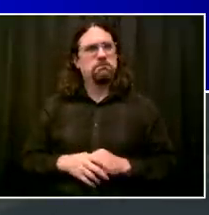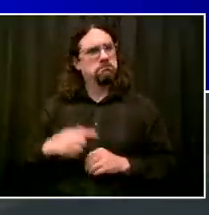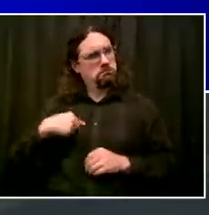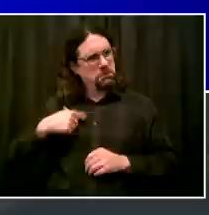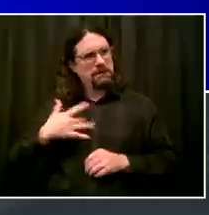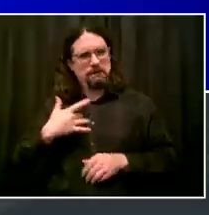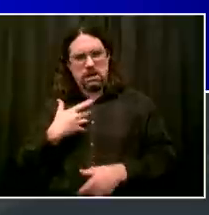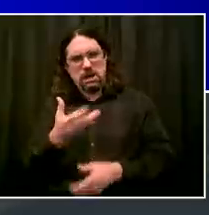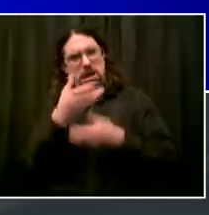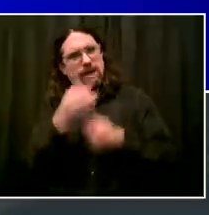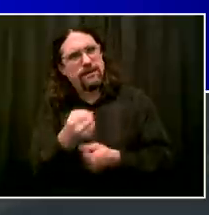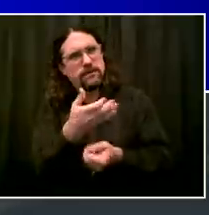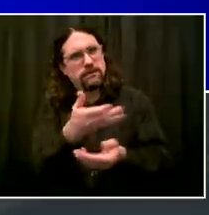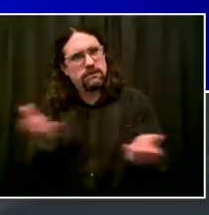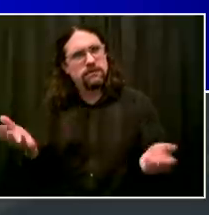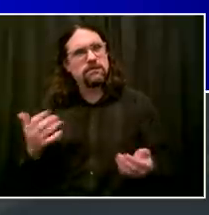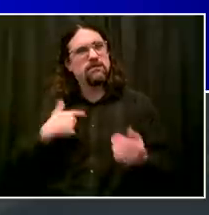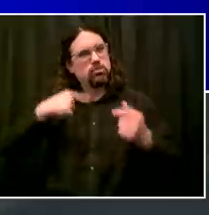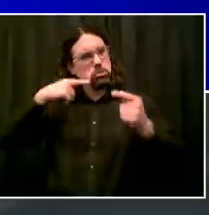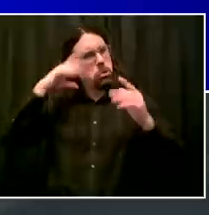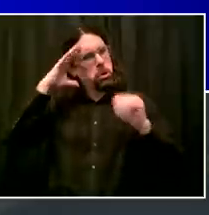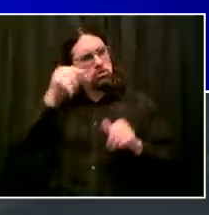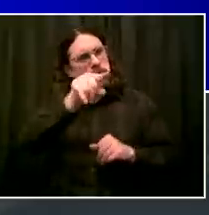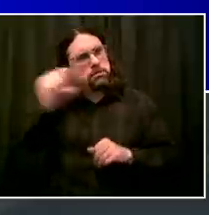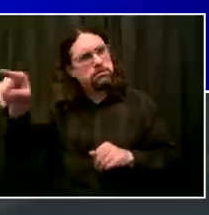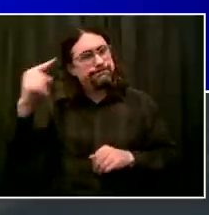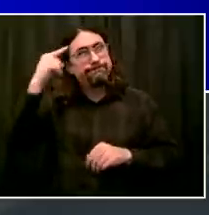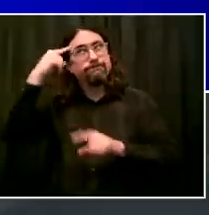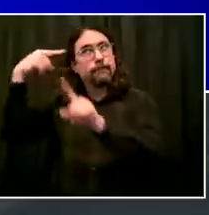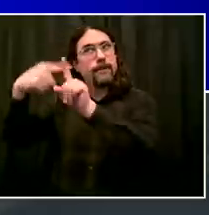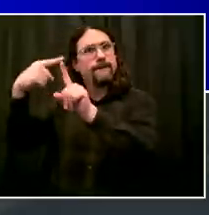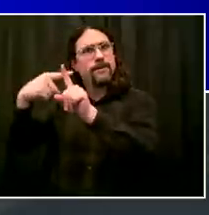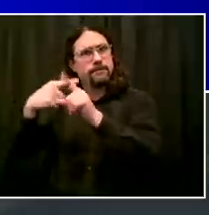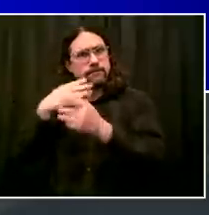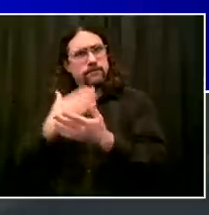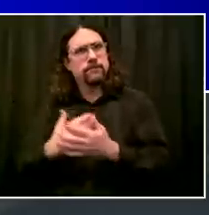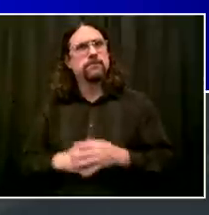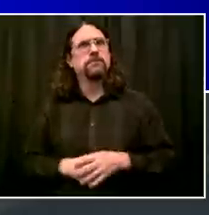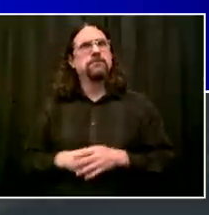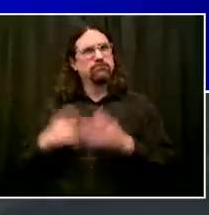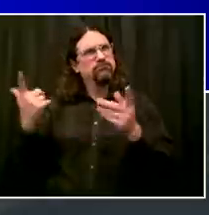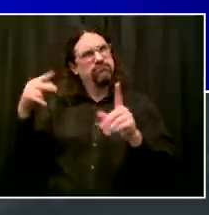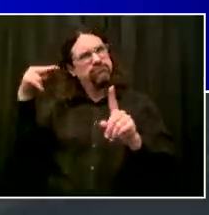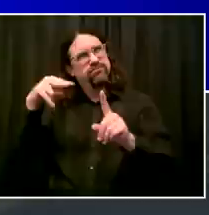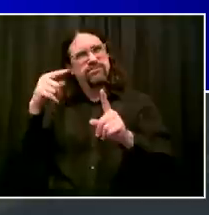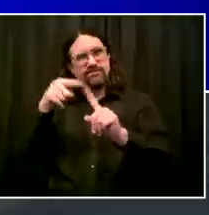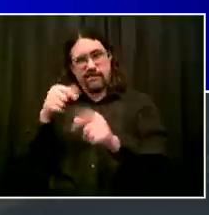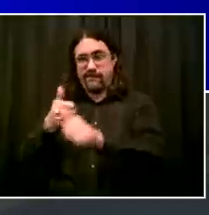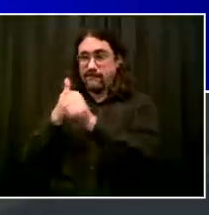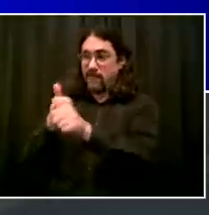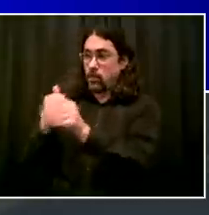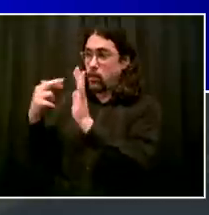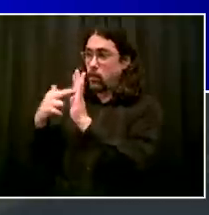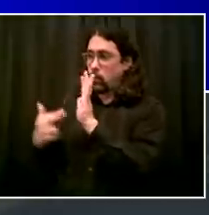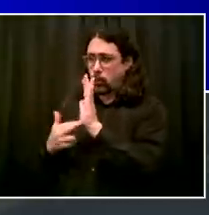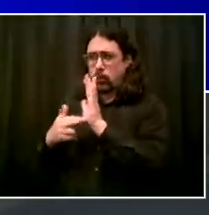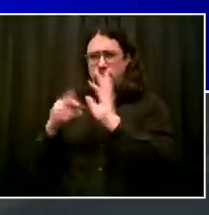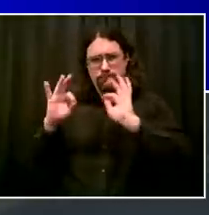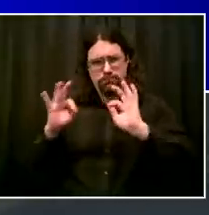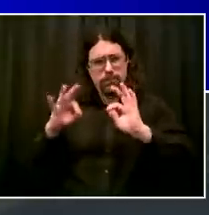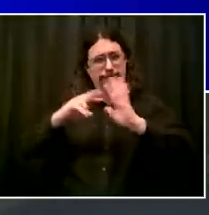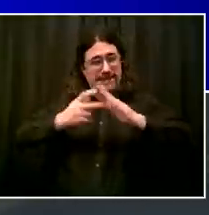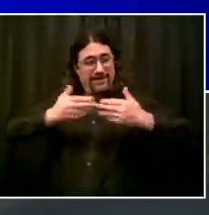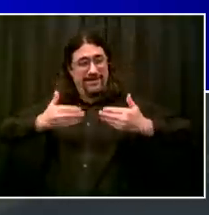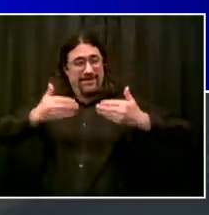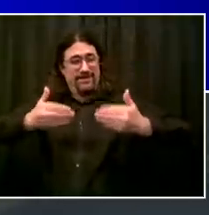something more strict, which is not what I want to do, and we could put up fencing and close off the beaches entirely. But that is not our goal. Our goal is to make